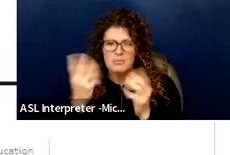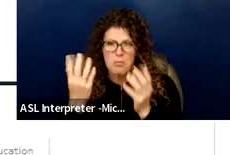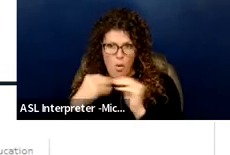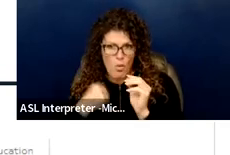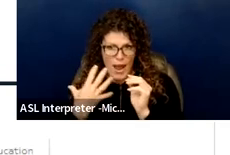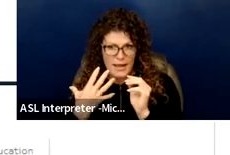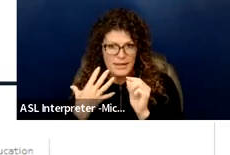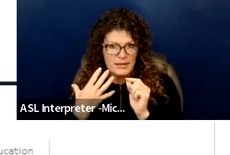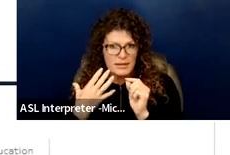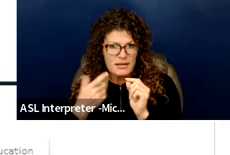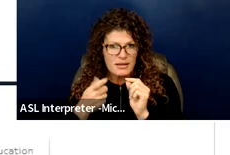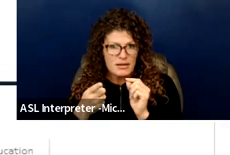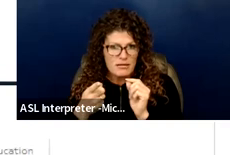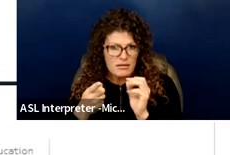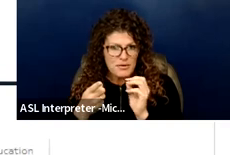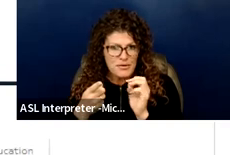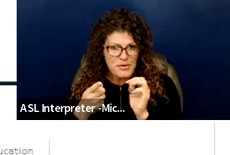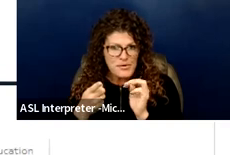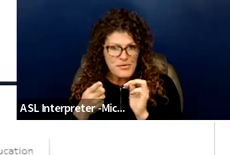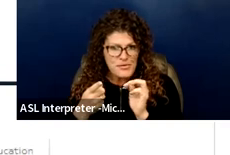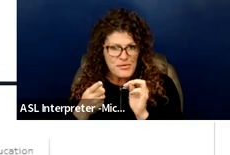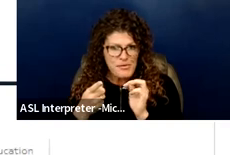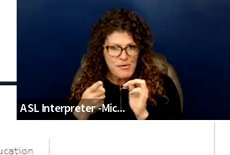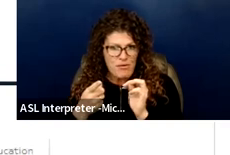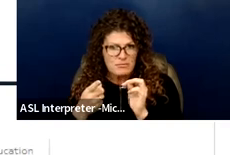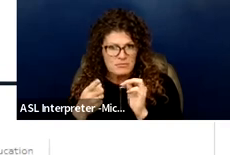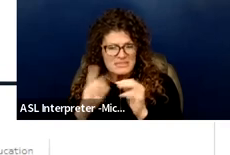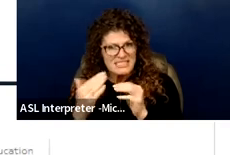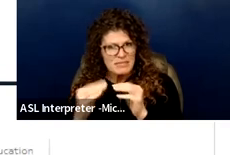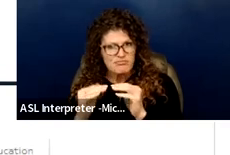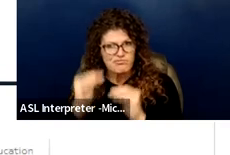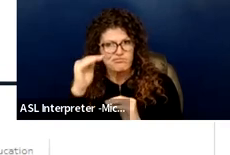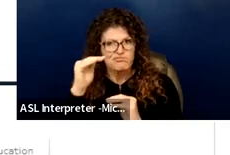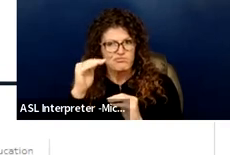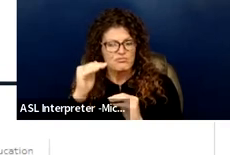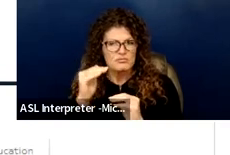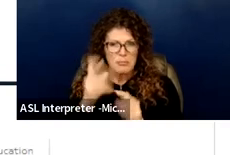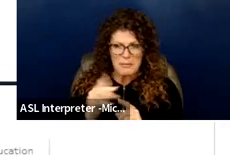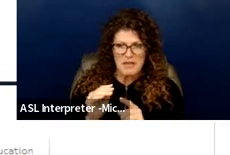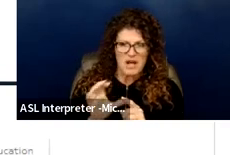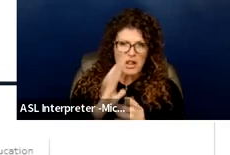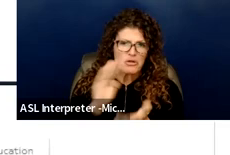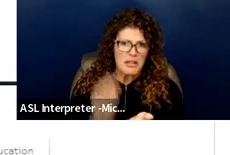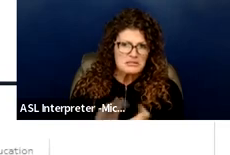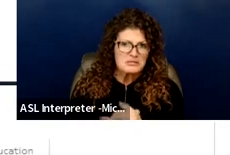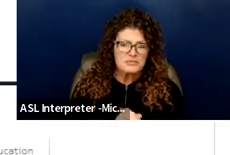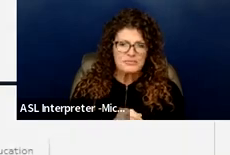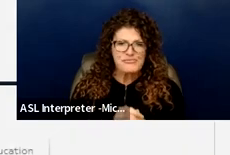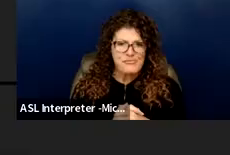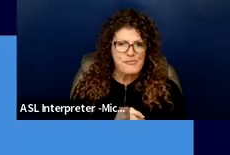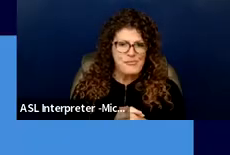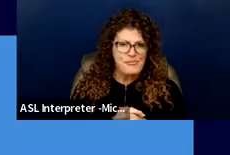responses were clustered in that theme, or fewer people of color.